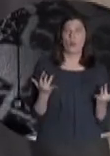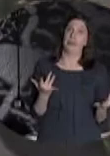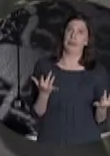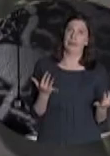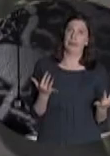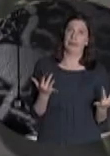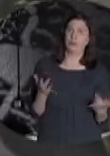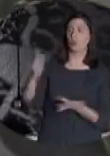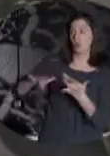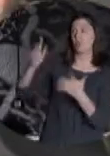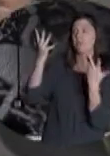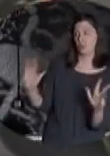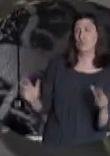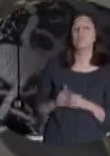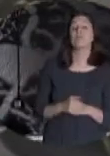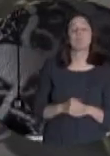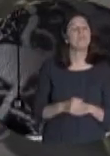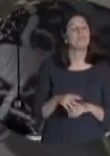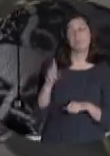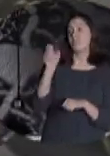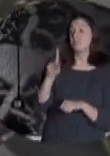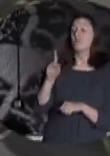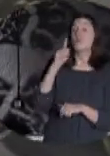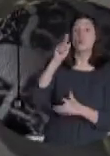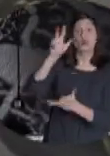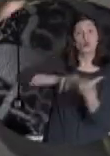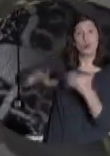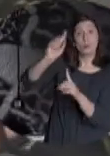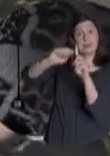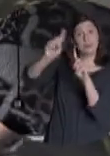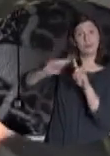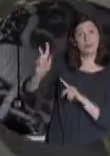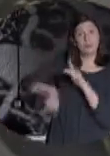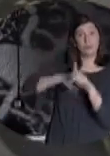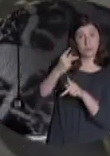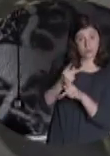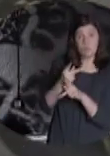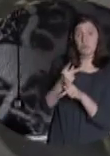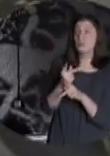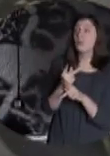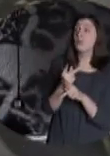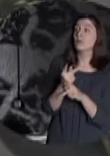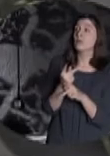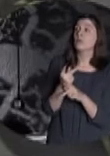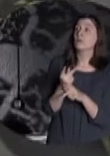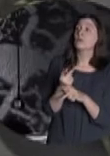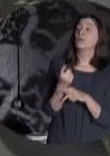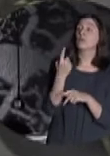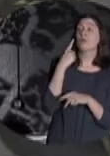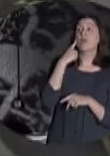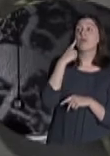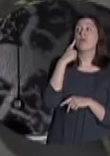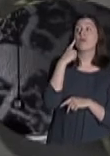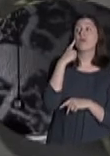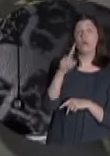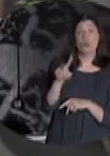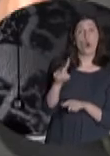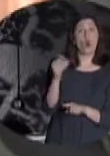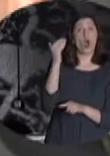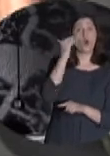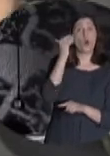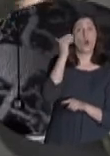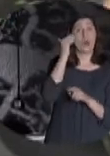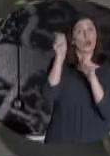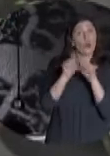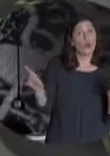pass. Okay. Now, again, with storms, there's different forms of them, but Sure. there's also, when it comes to being made aware